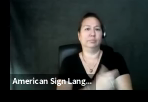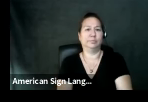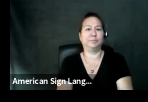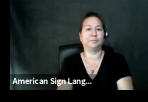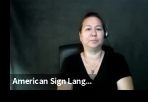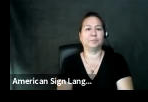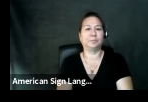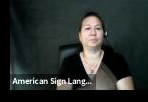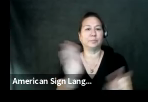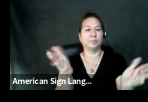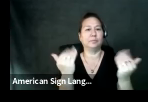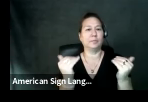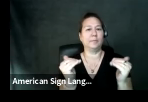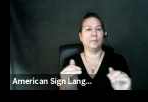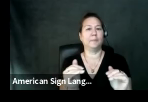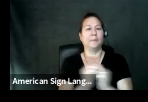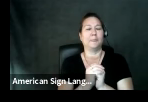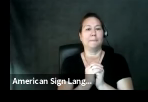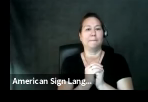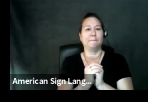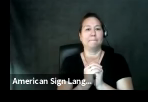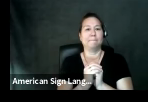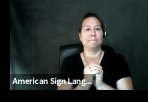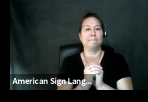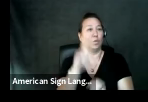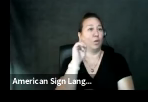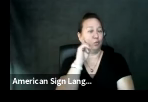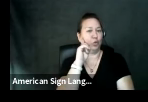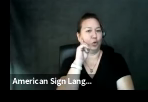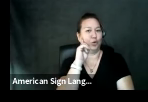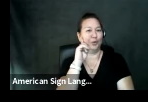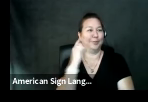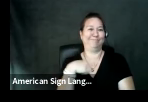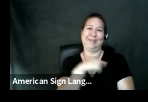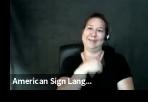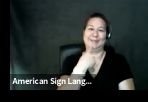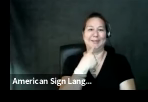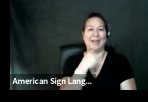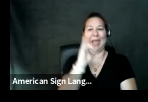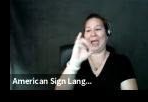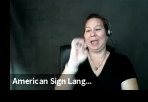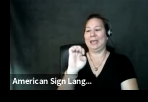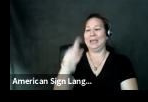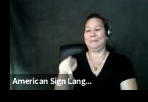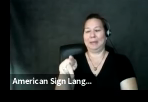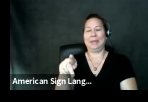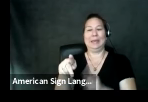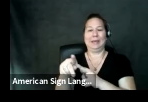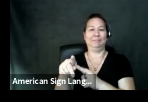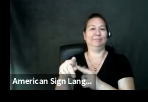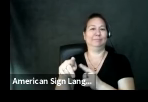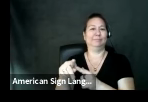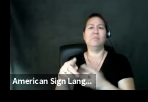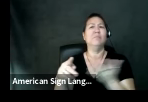So moving to the next, you've heard us already say the word IEP or the acronym. So what are